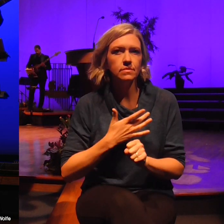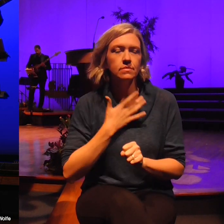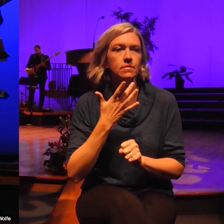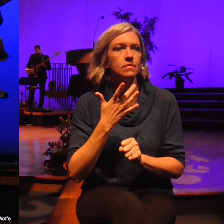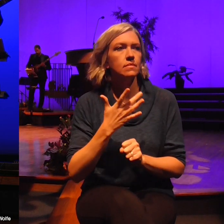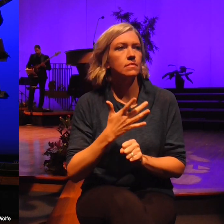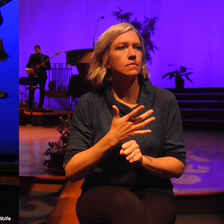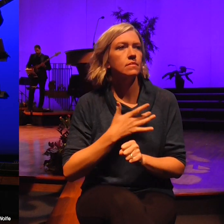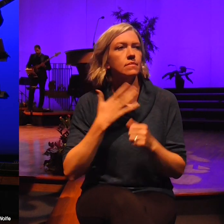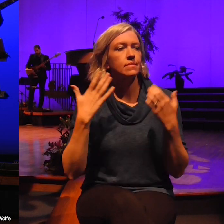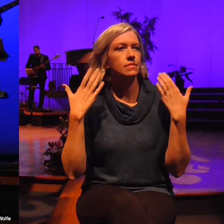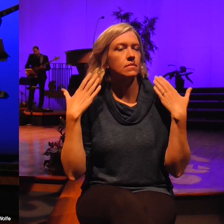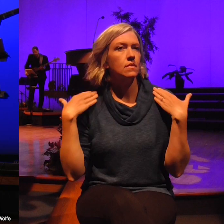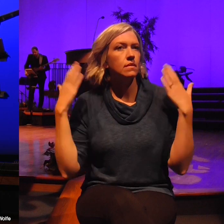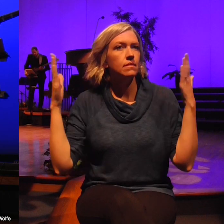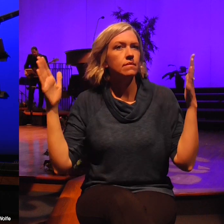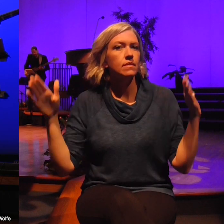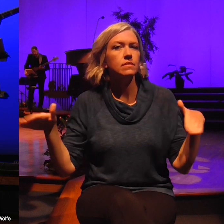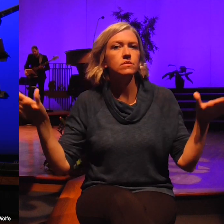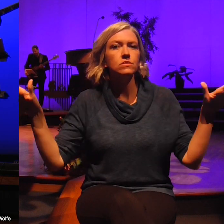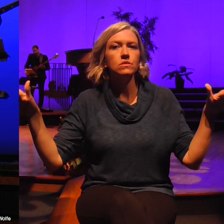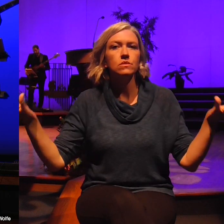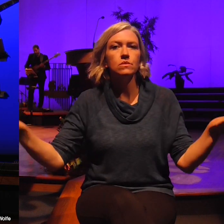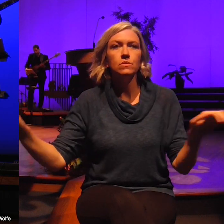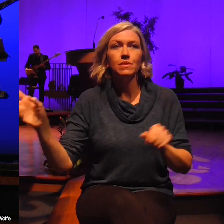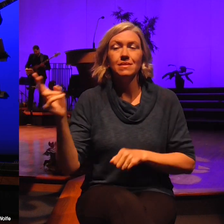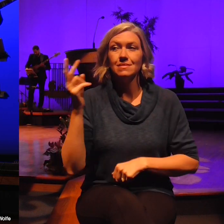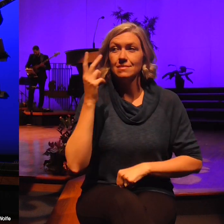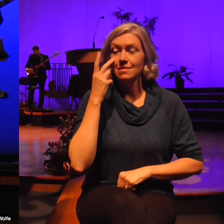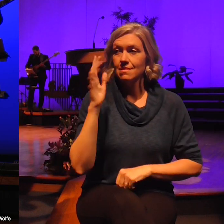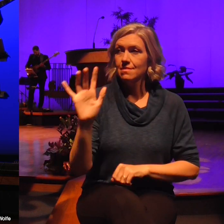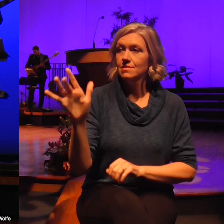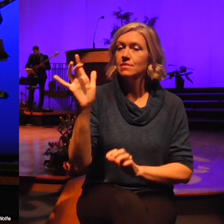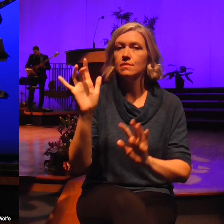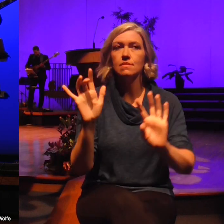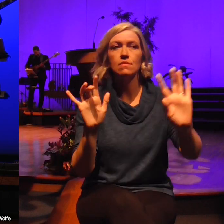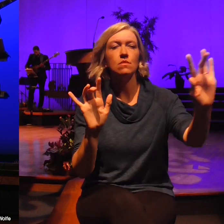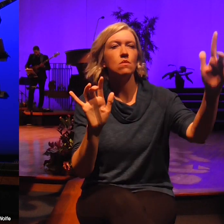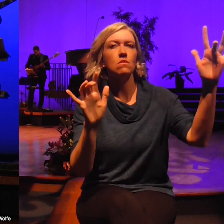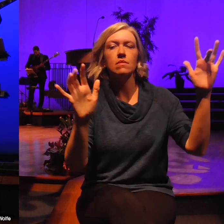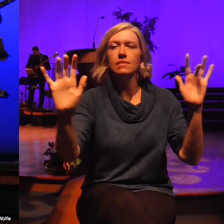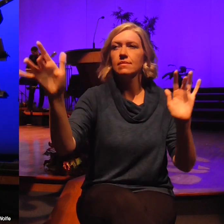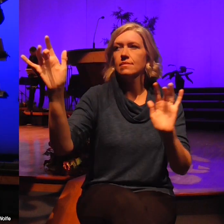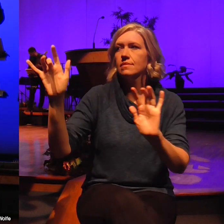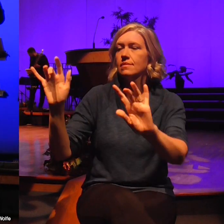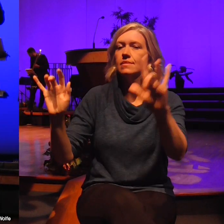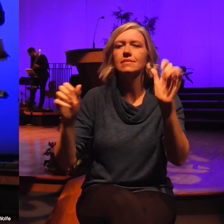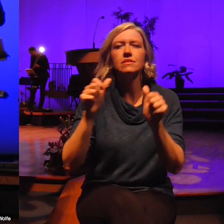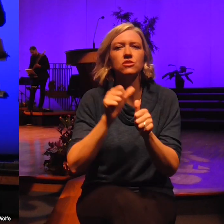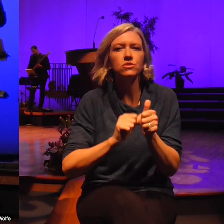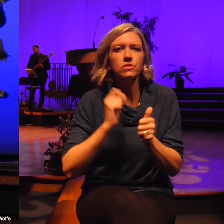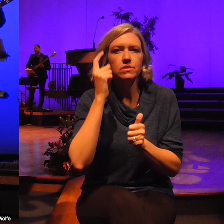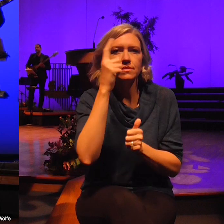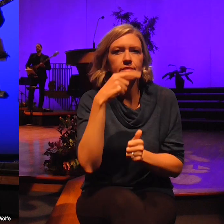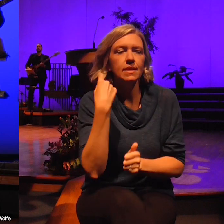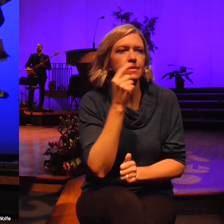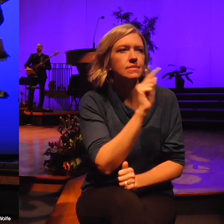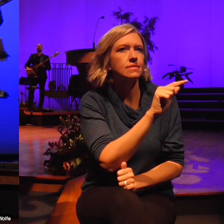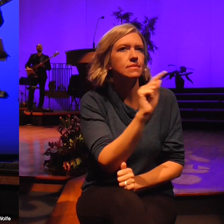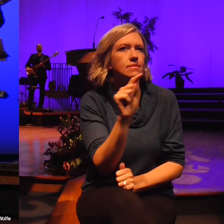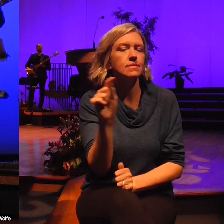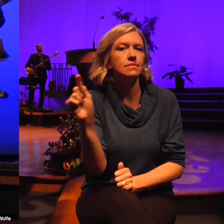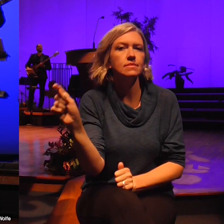I can hear the brush of angel wings. I see glory on each